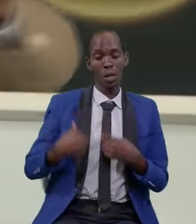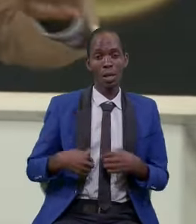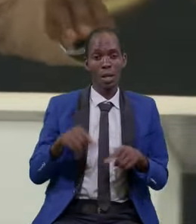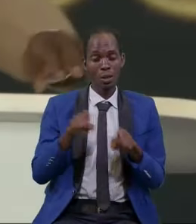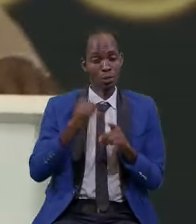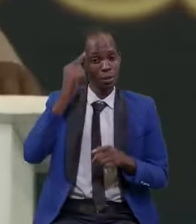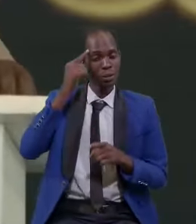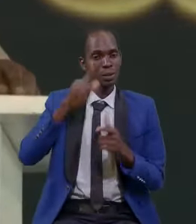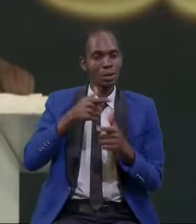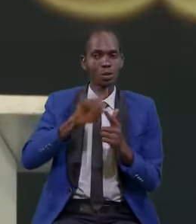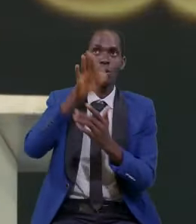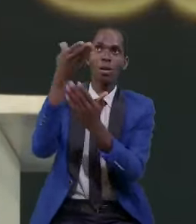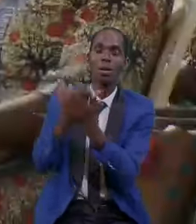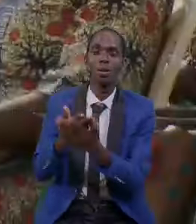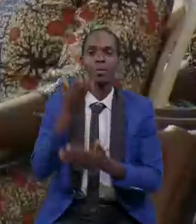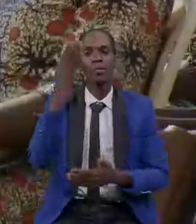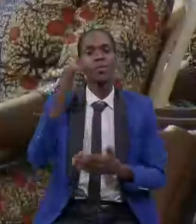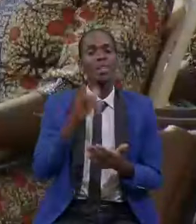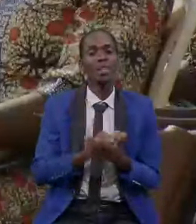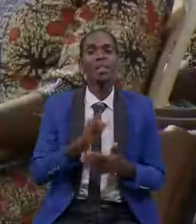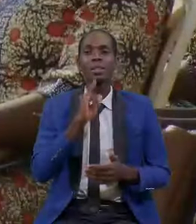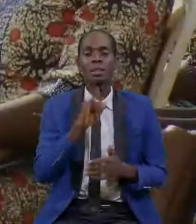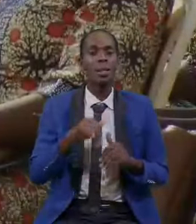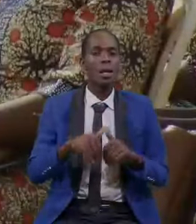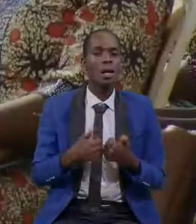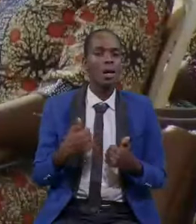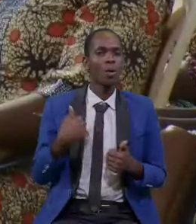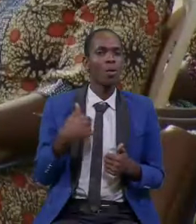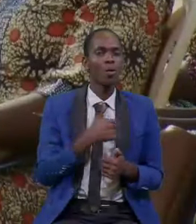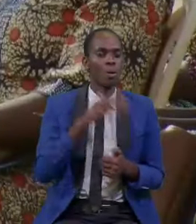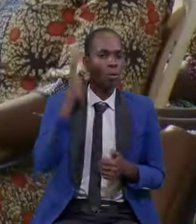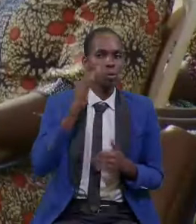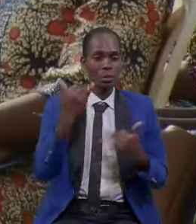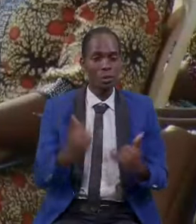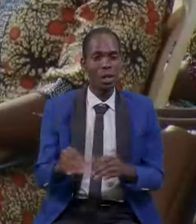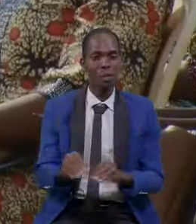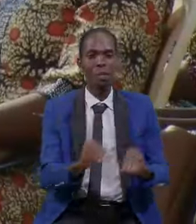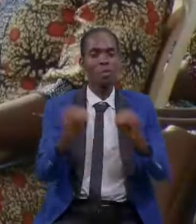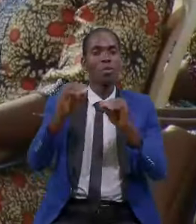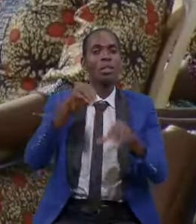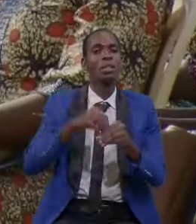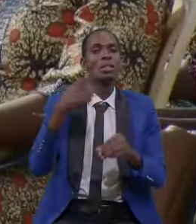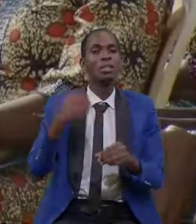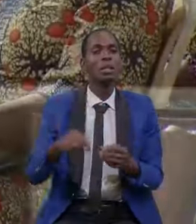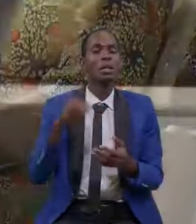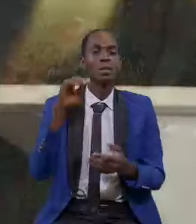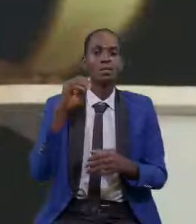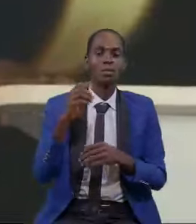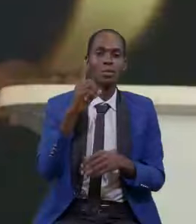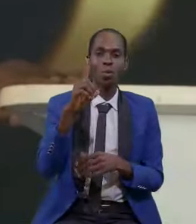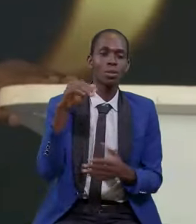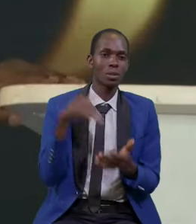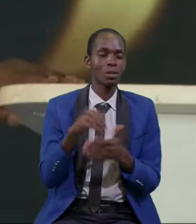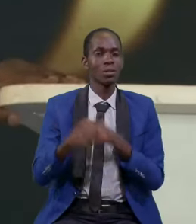there. And that's how we're going to be moving about in the millennium. It says we shall be like him, for we